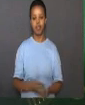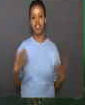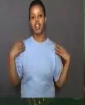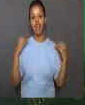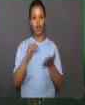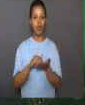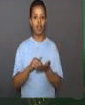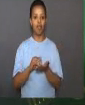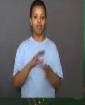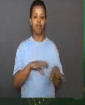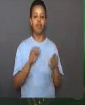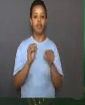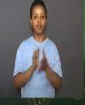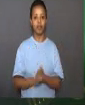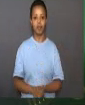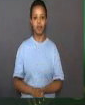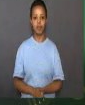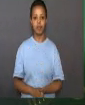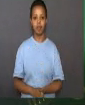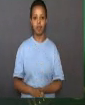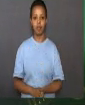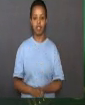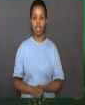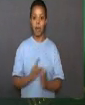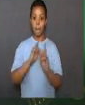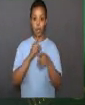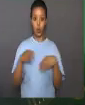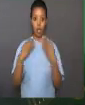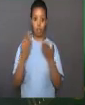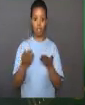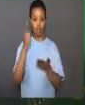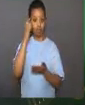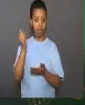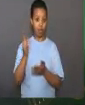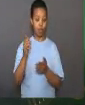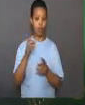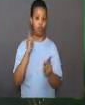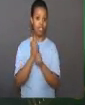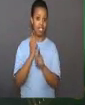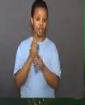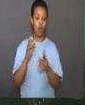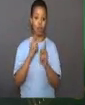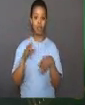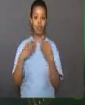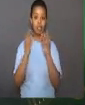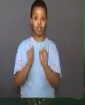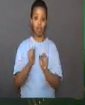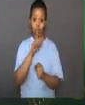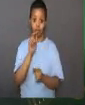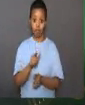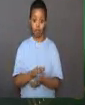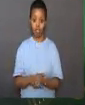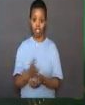Hello again, students. Were you able to remember the definition from our